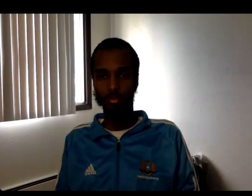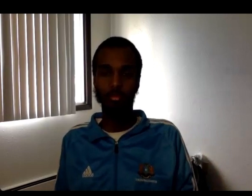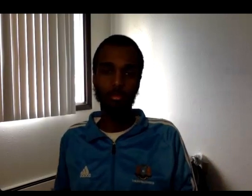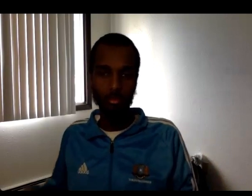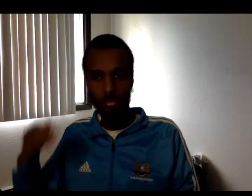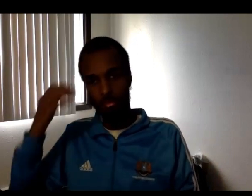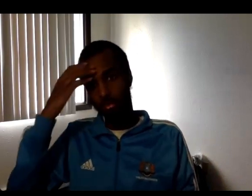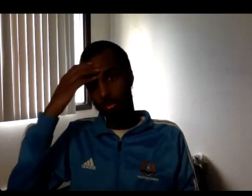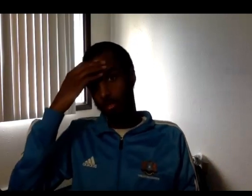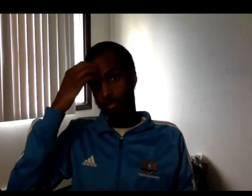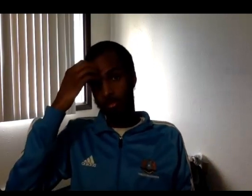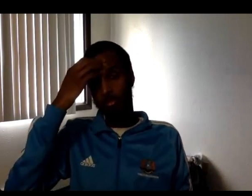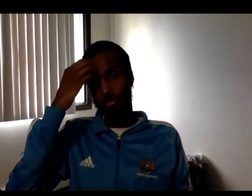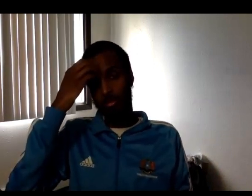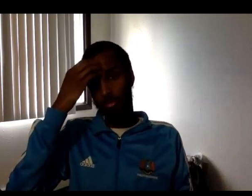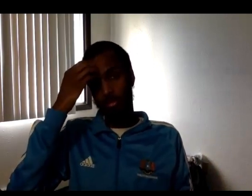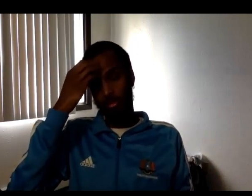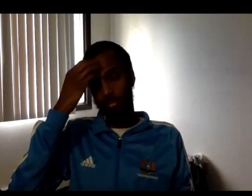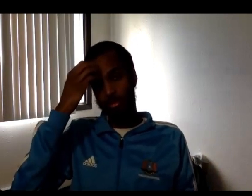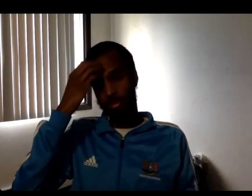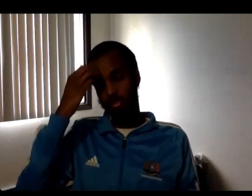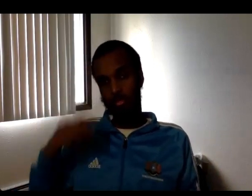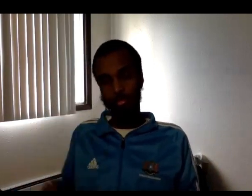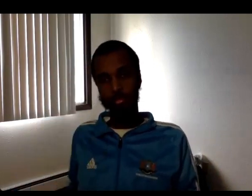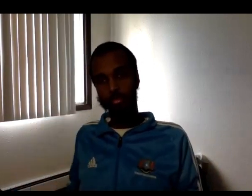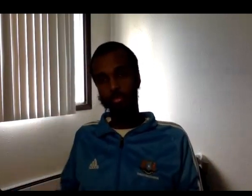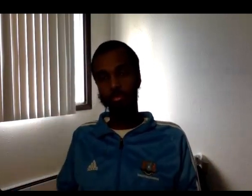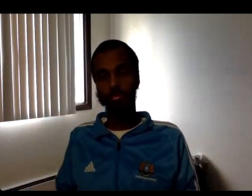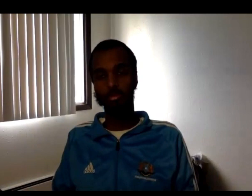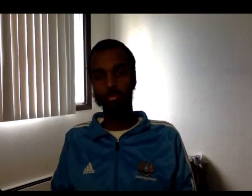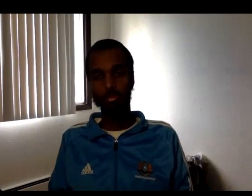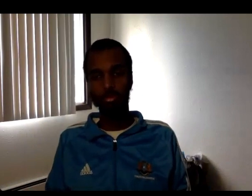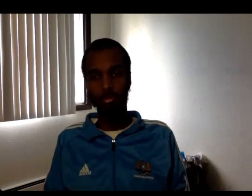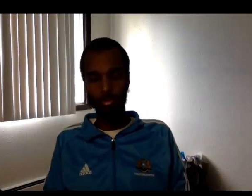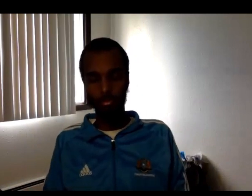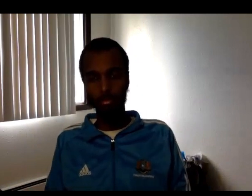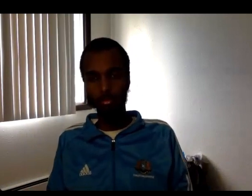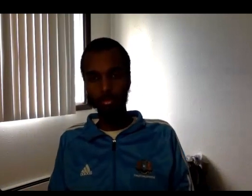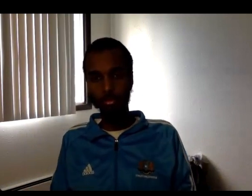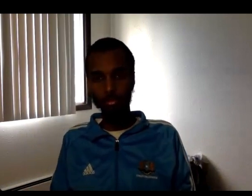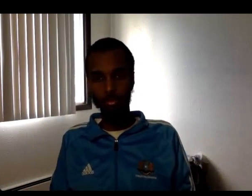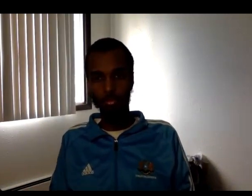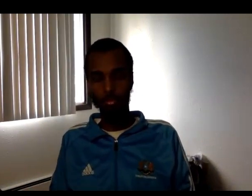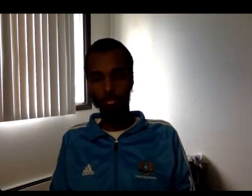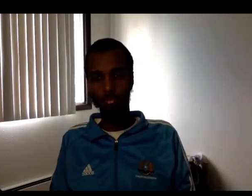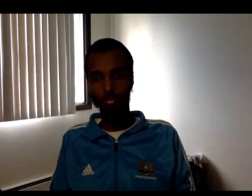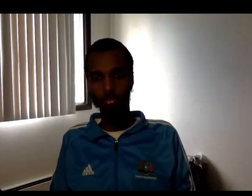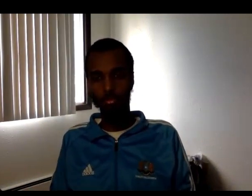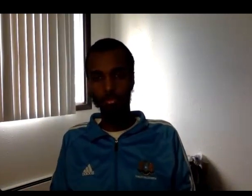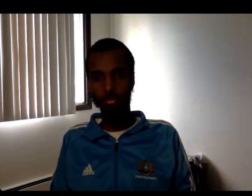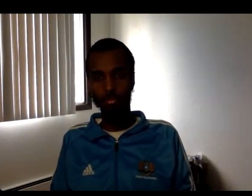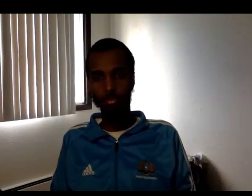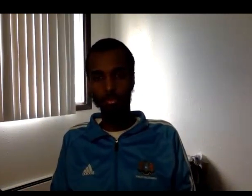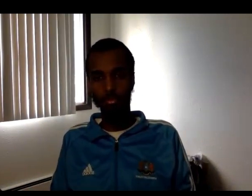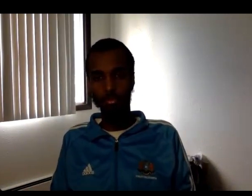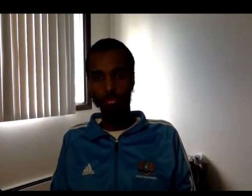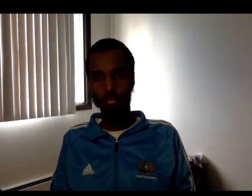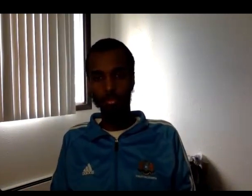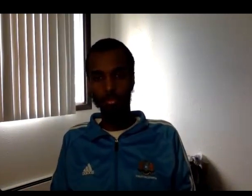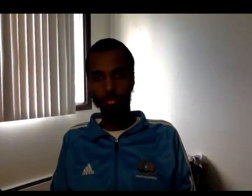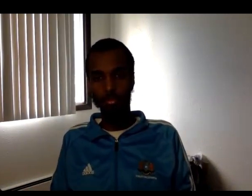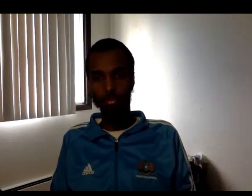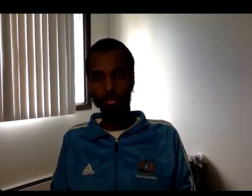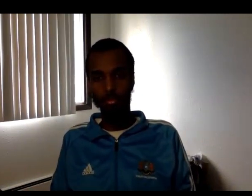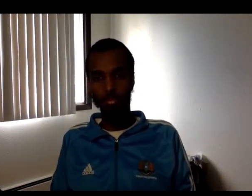if necessary. Let's say I have my bank account and I have no wife and I just have my bank account. Then I put